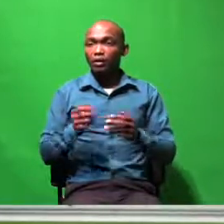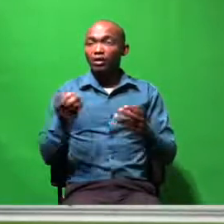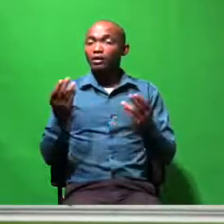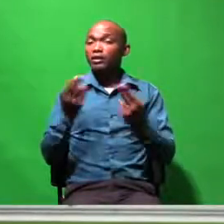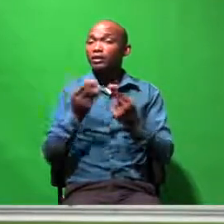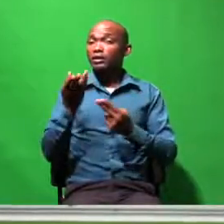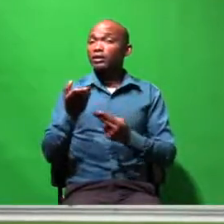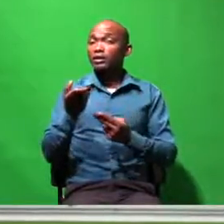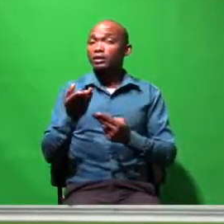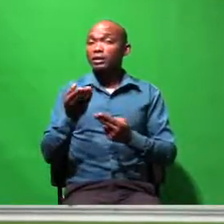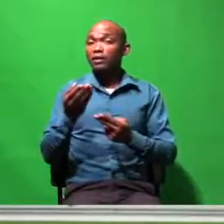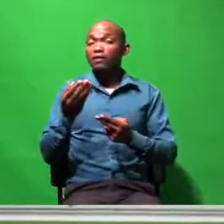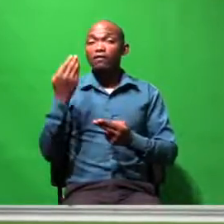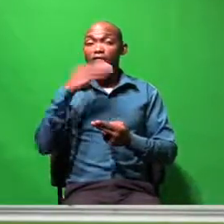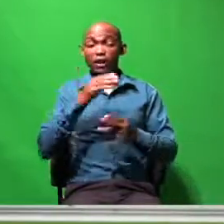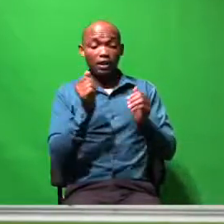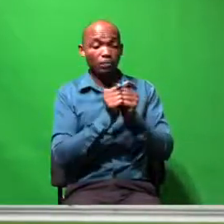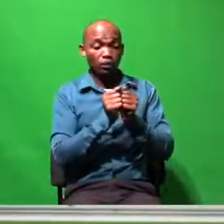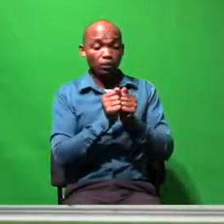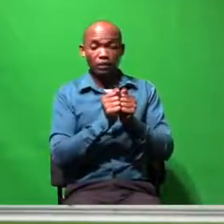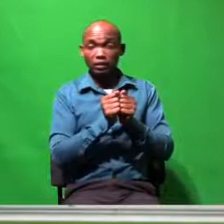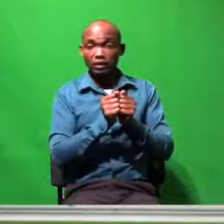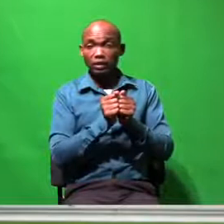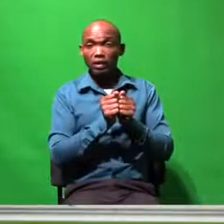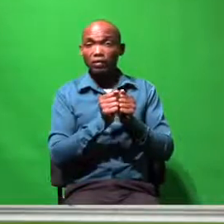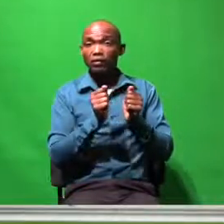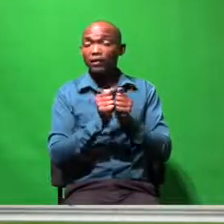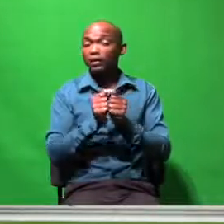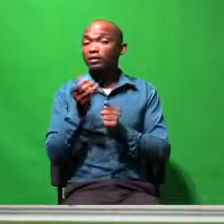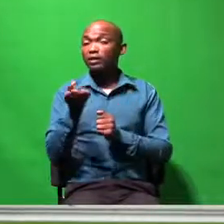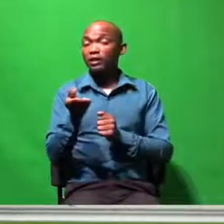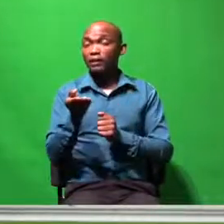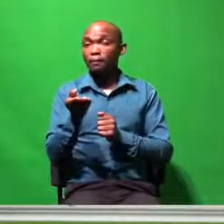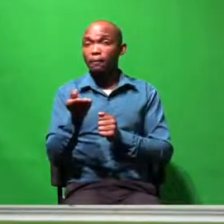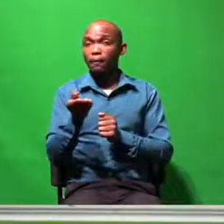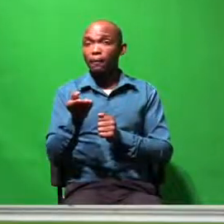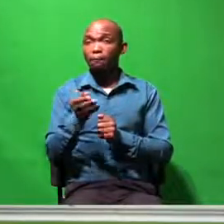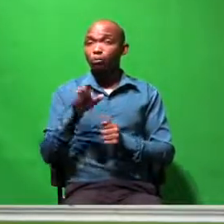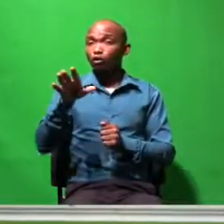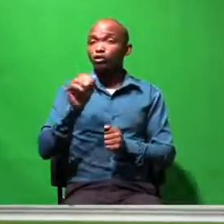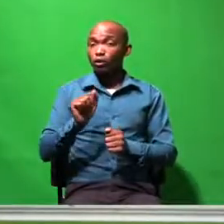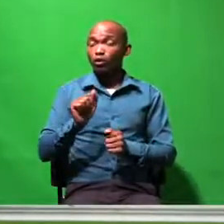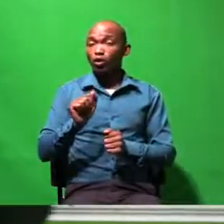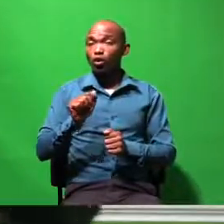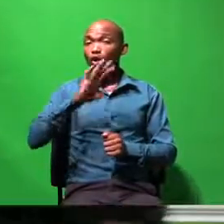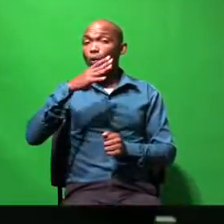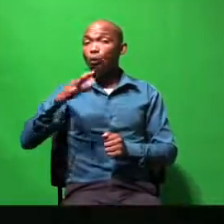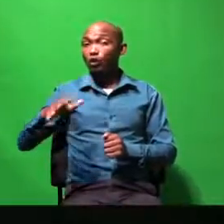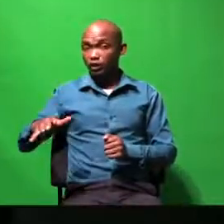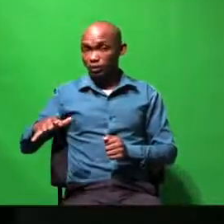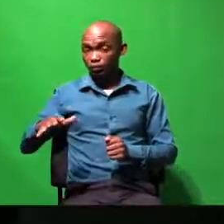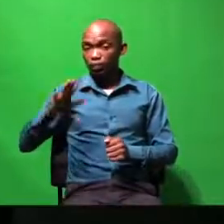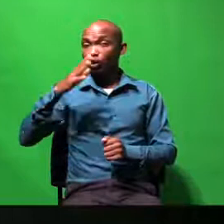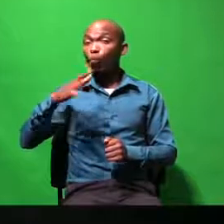very important things. This is the very important things is what we water. Water. This is a